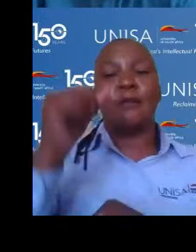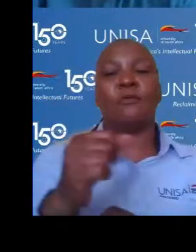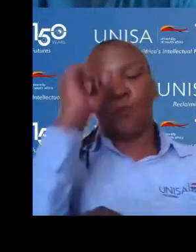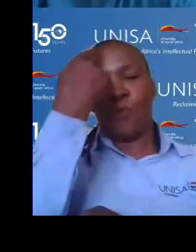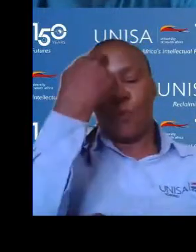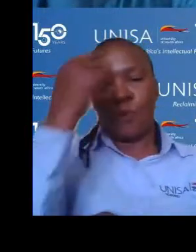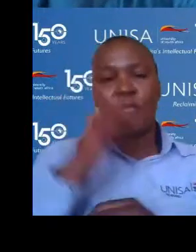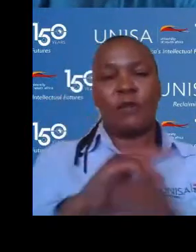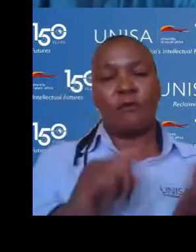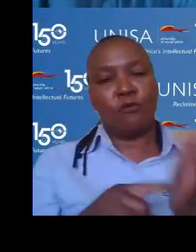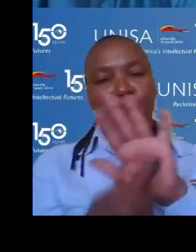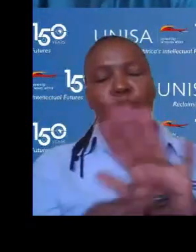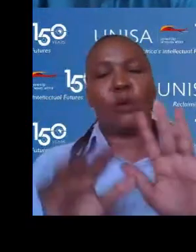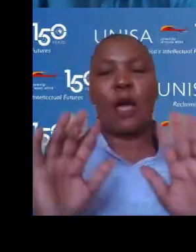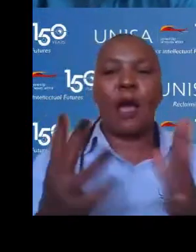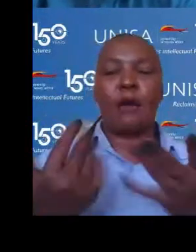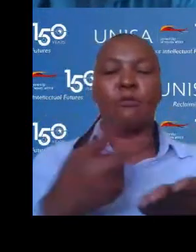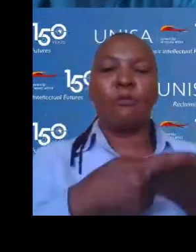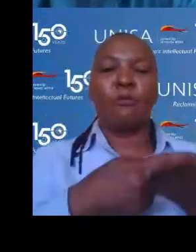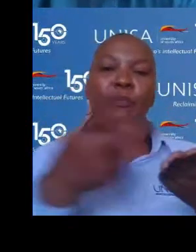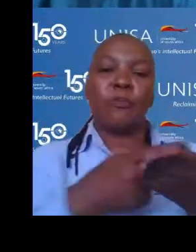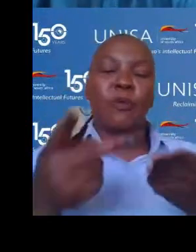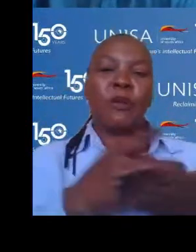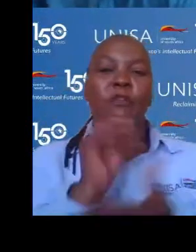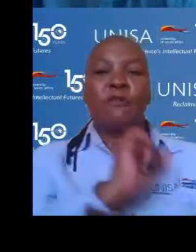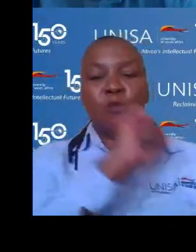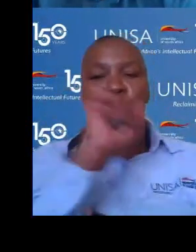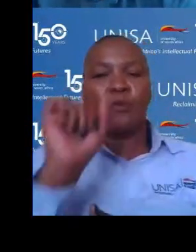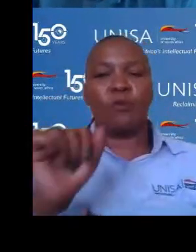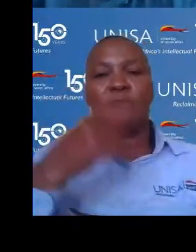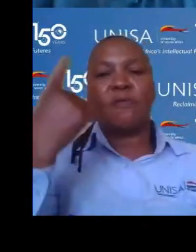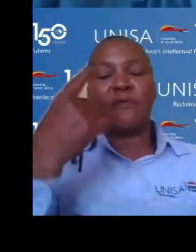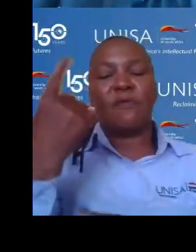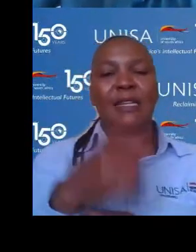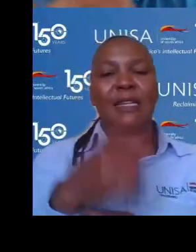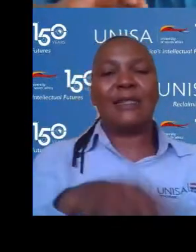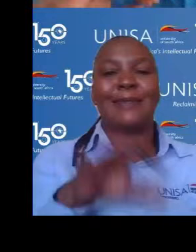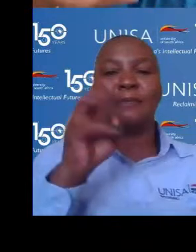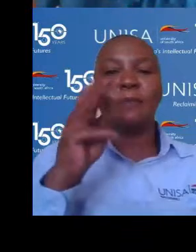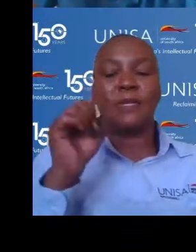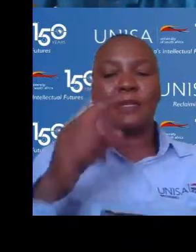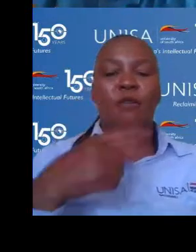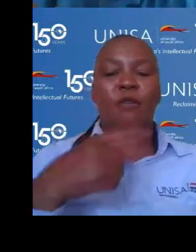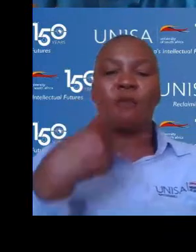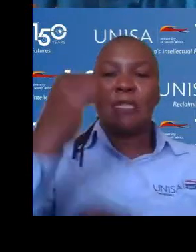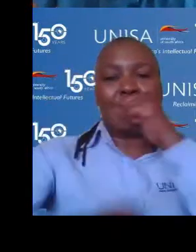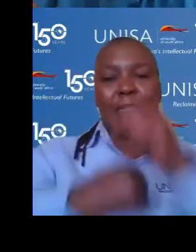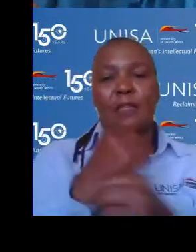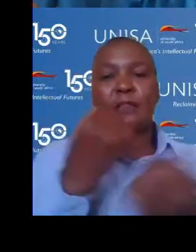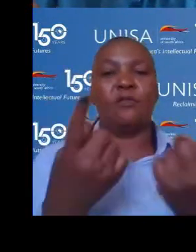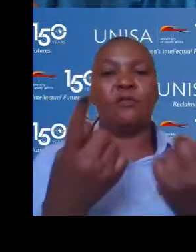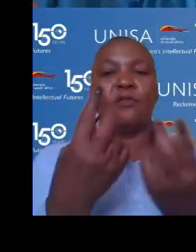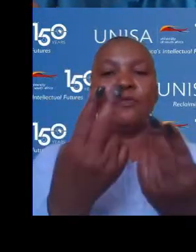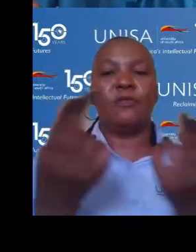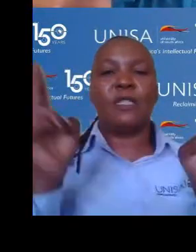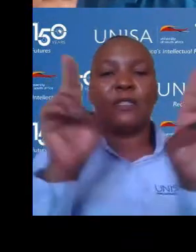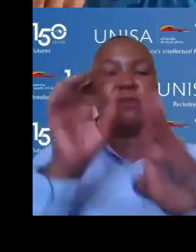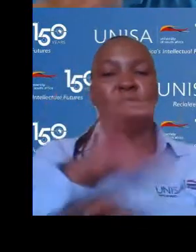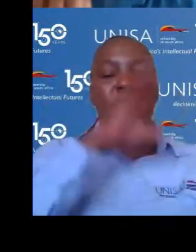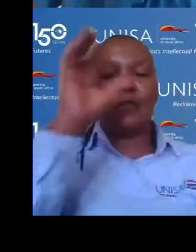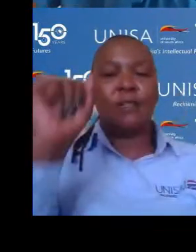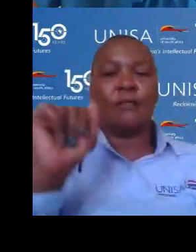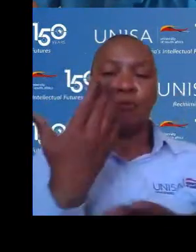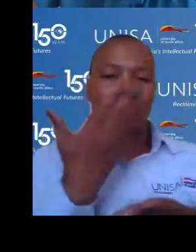how you can prepare for your first semester or your first year at UNISA. Make sure that you can be able to see all